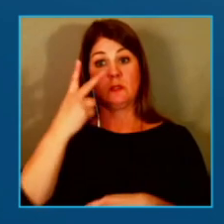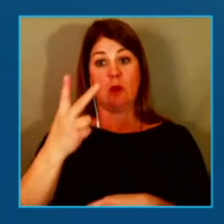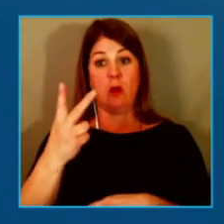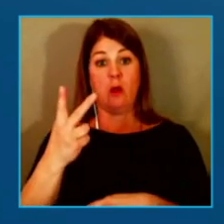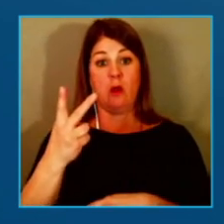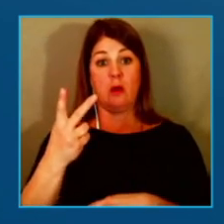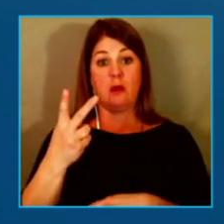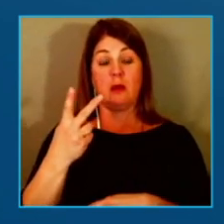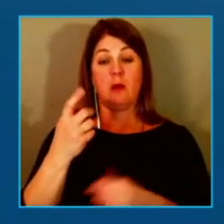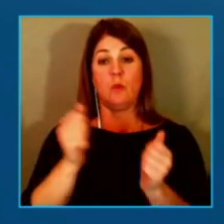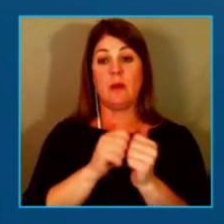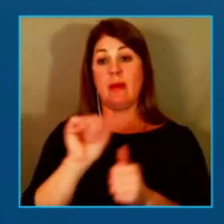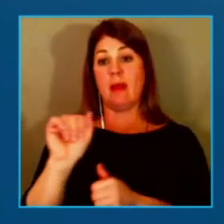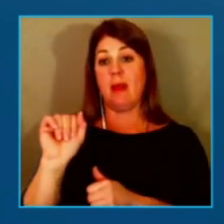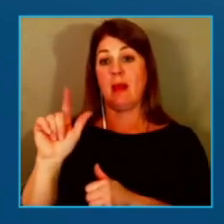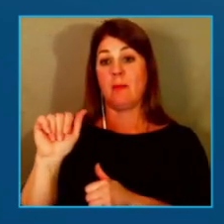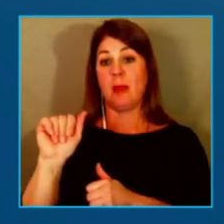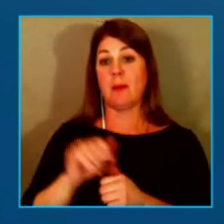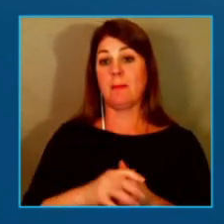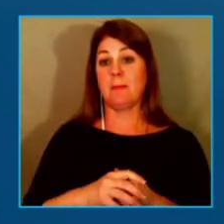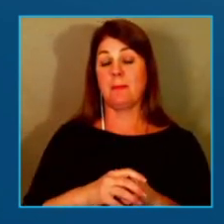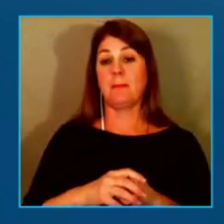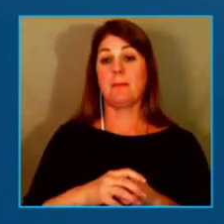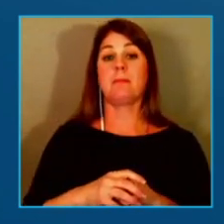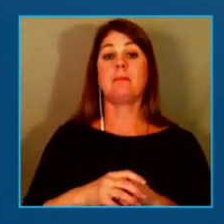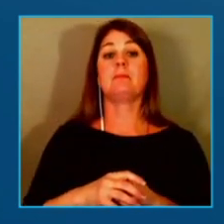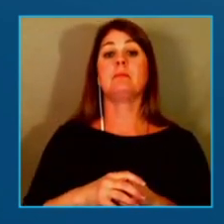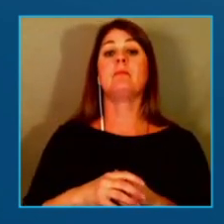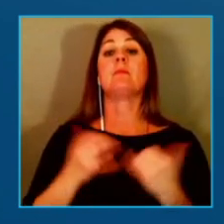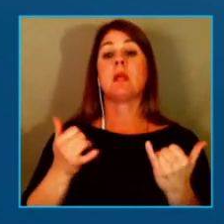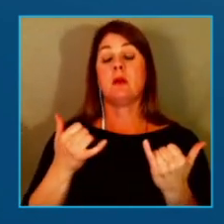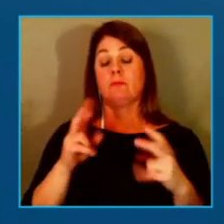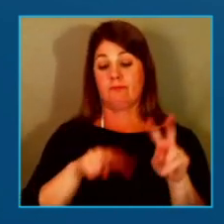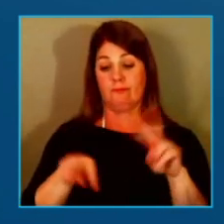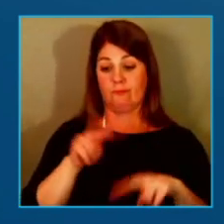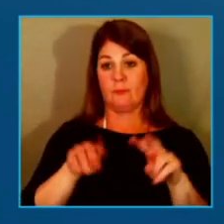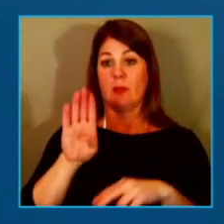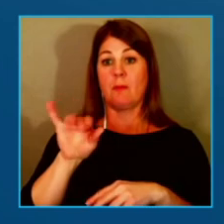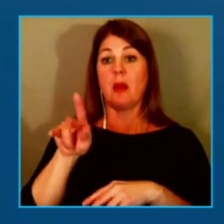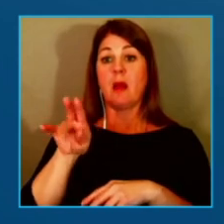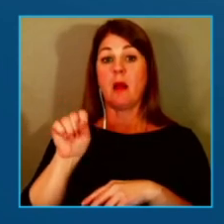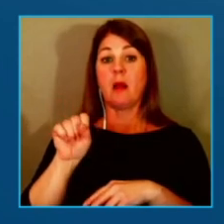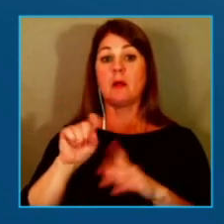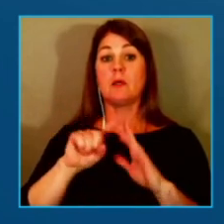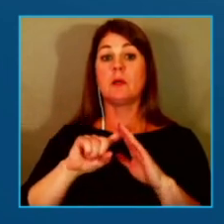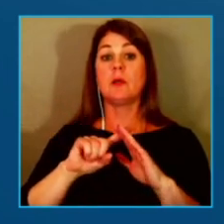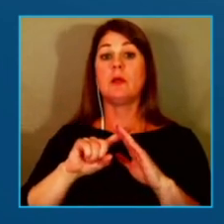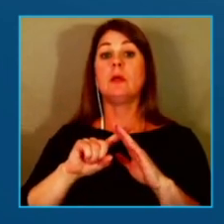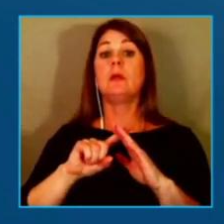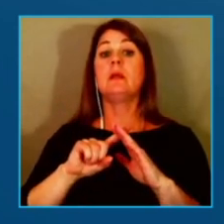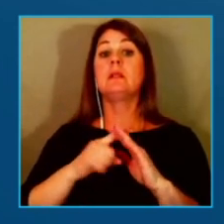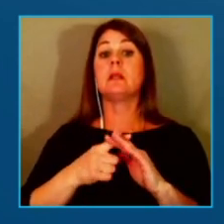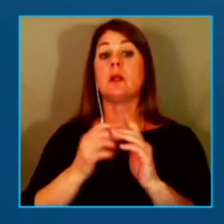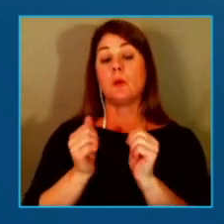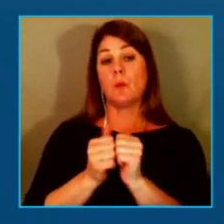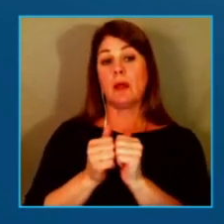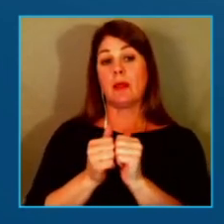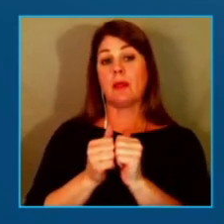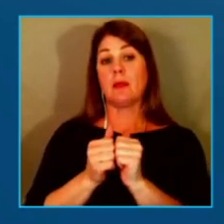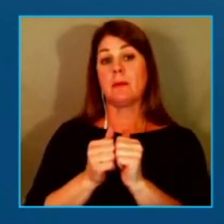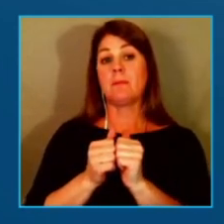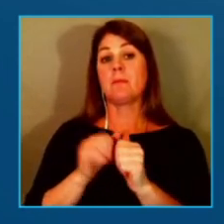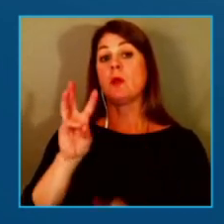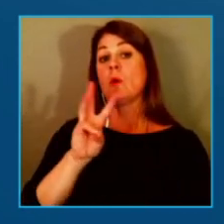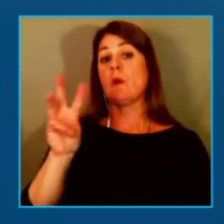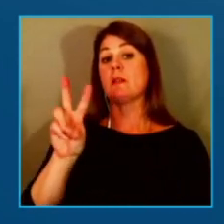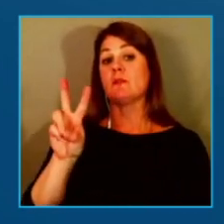Alabama. The review of the bylaws was guided by a memorandum of understanding that West Virginia Party,